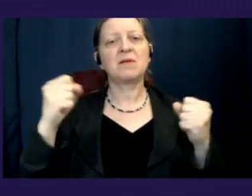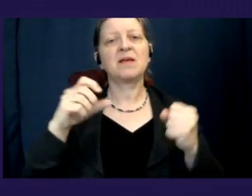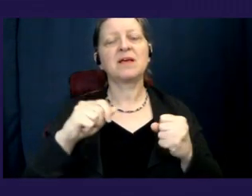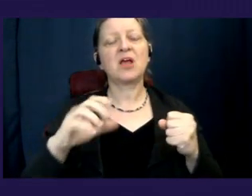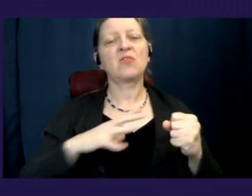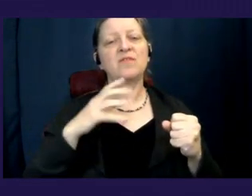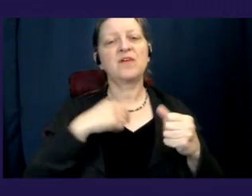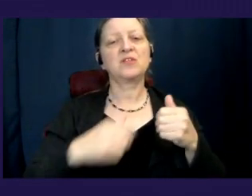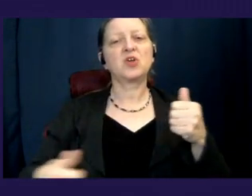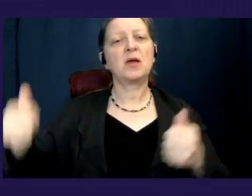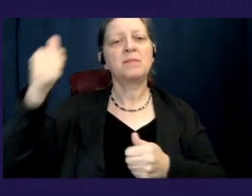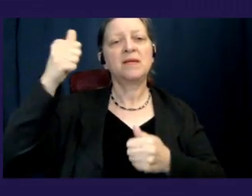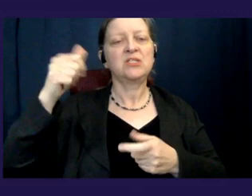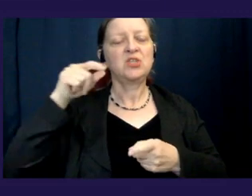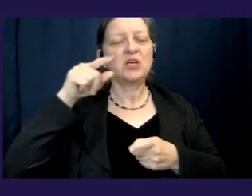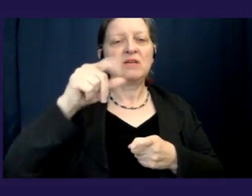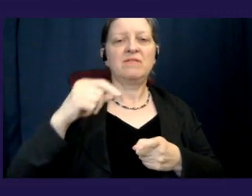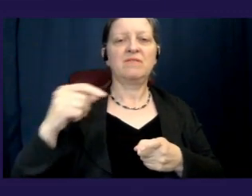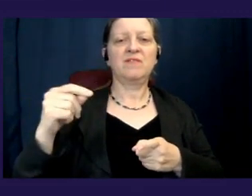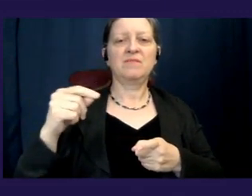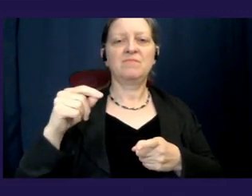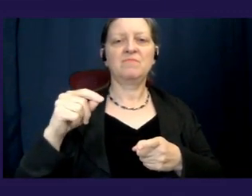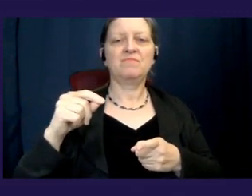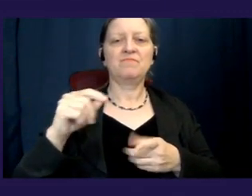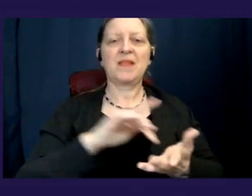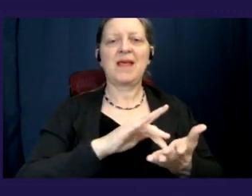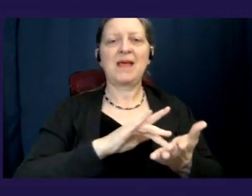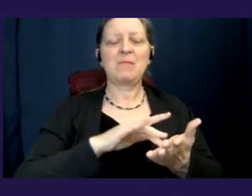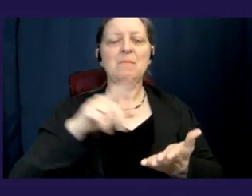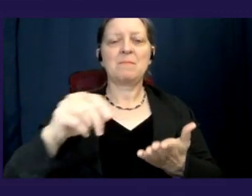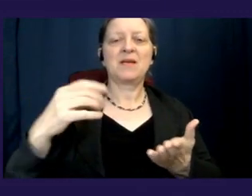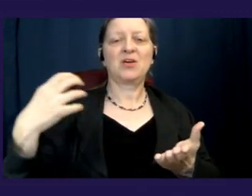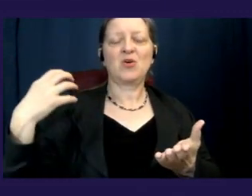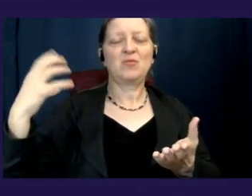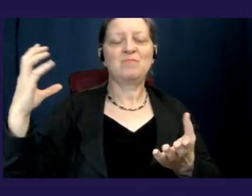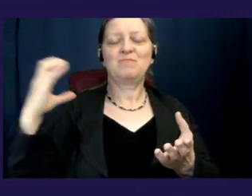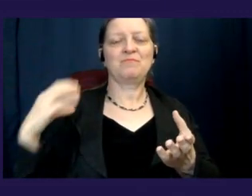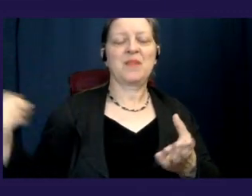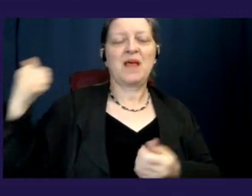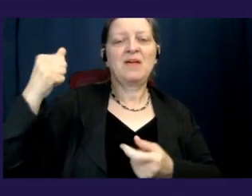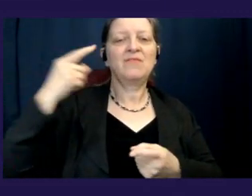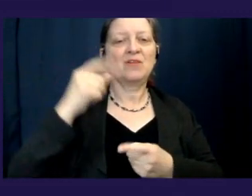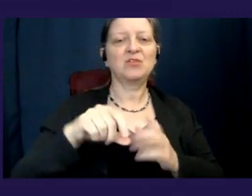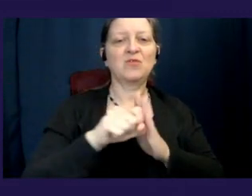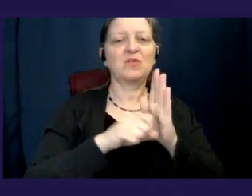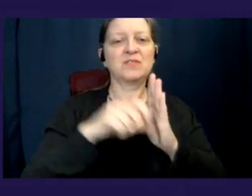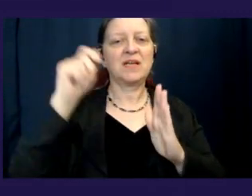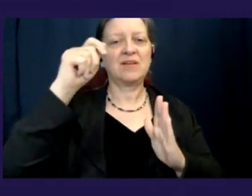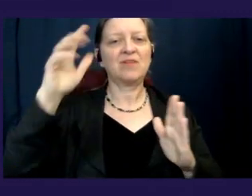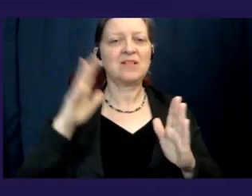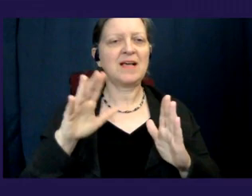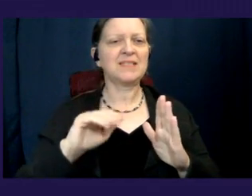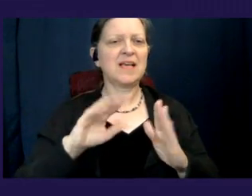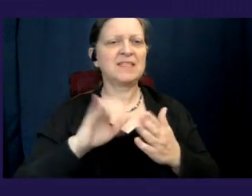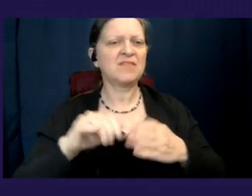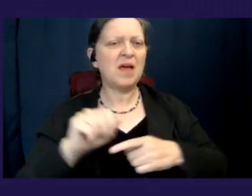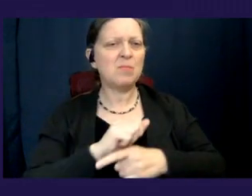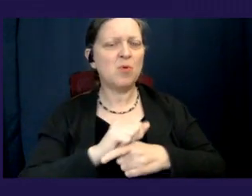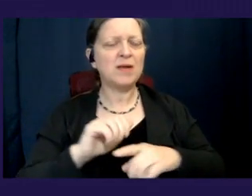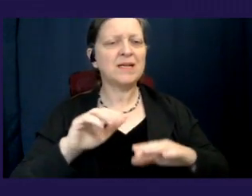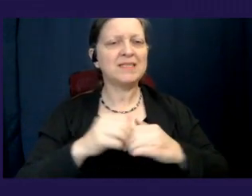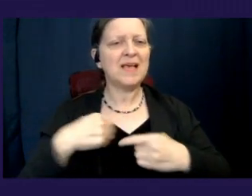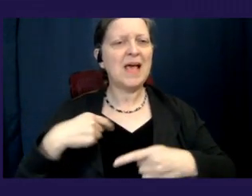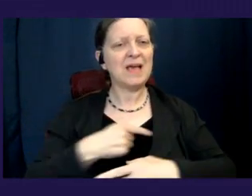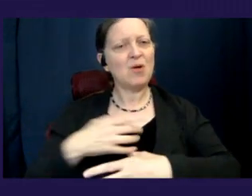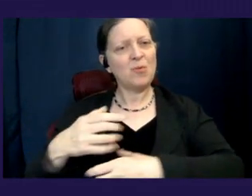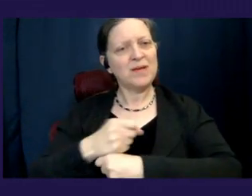the ASTO president of associations for state and territorial health officers. It's very much that practice of public health. How can we take the information and brilliance that Kate and team provide